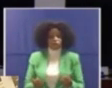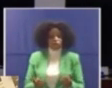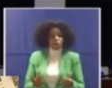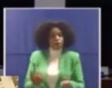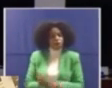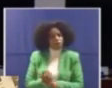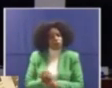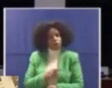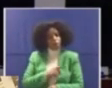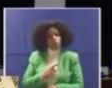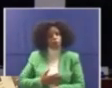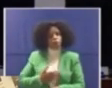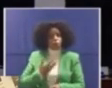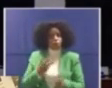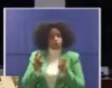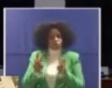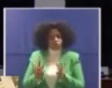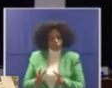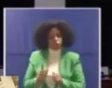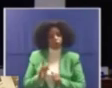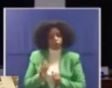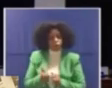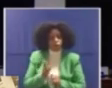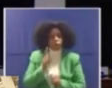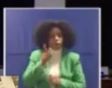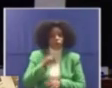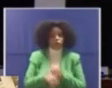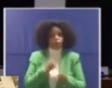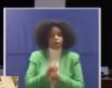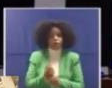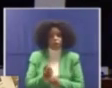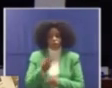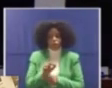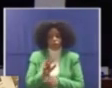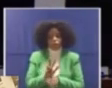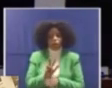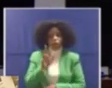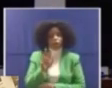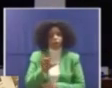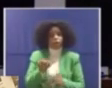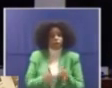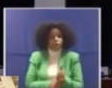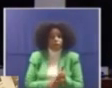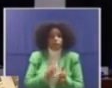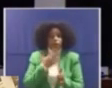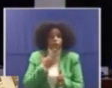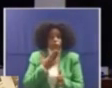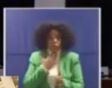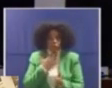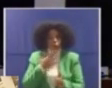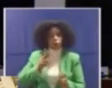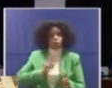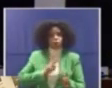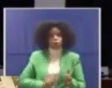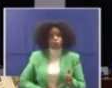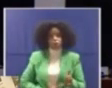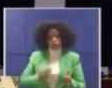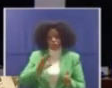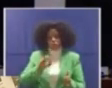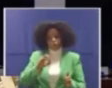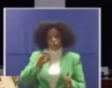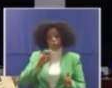made again later in 2018 under the stewardship of the Sudan President Omar al-Bashir and Ugandan